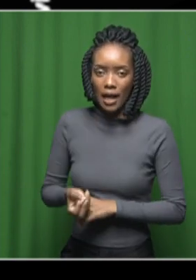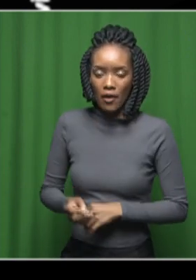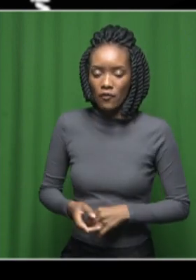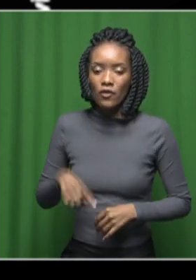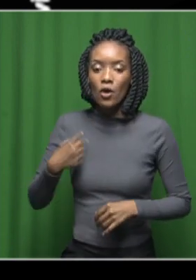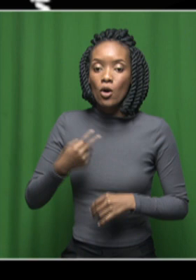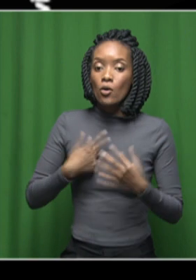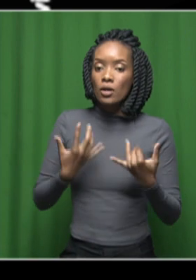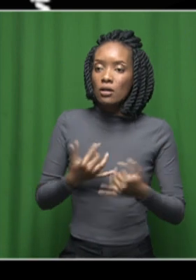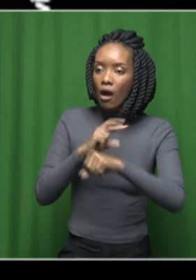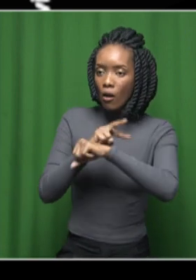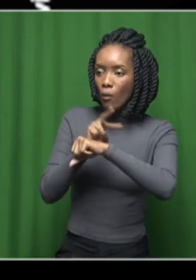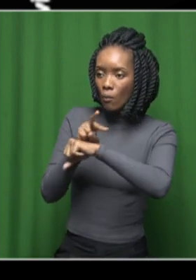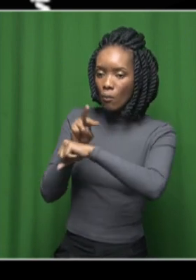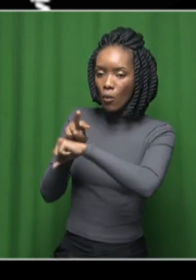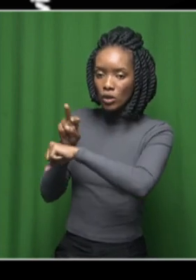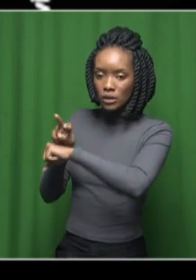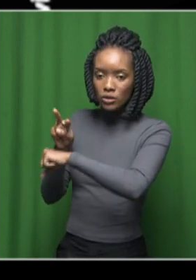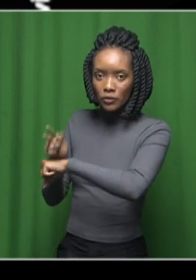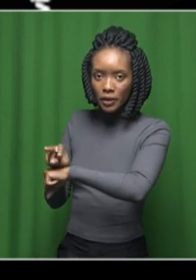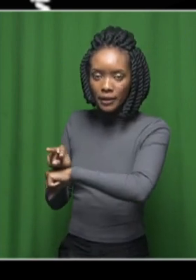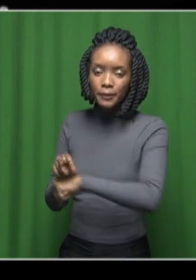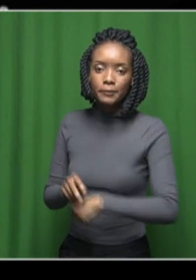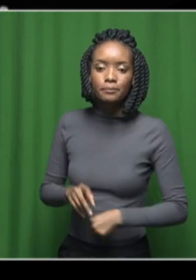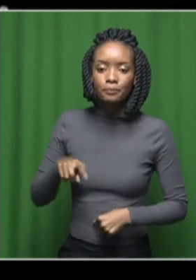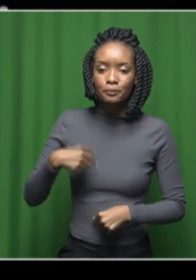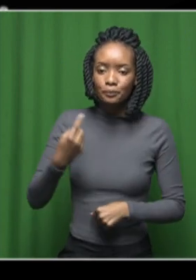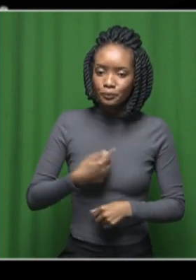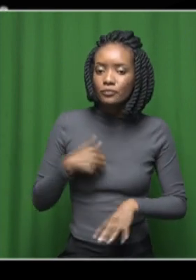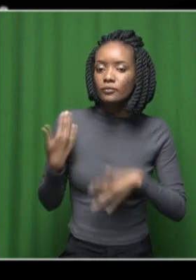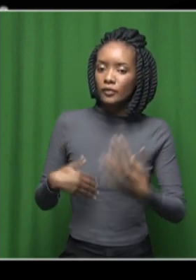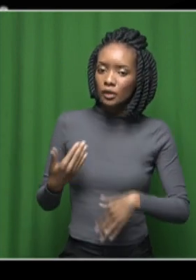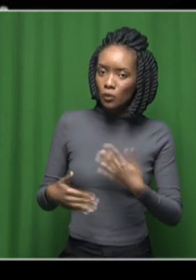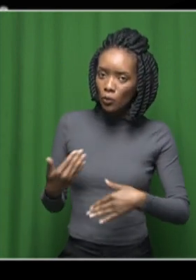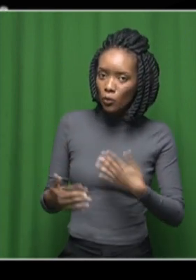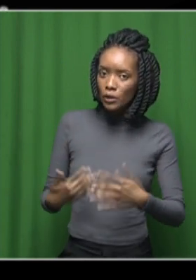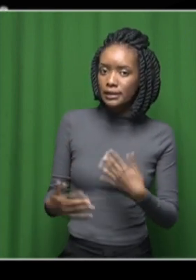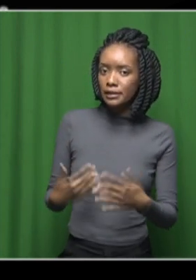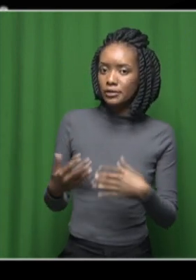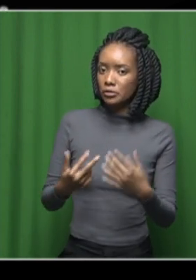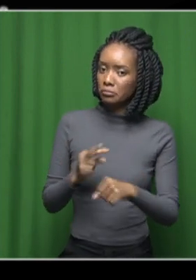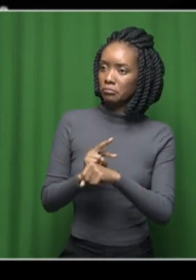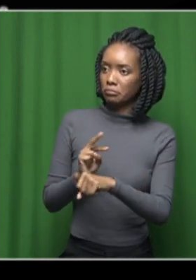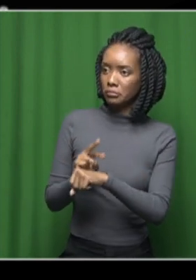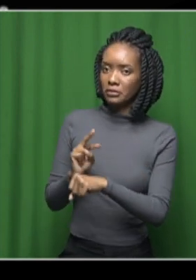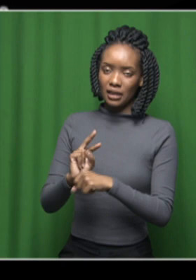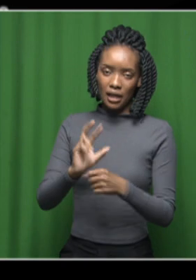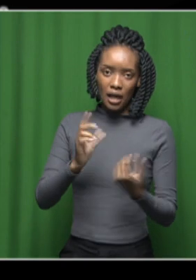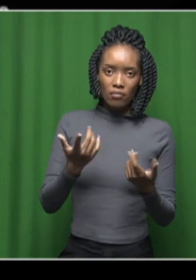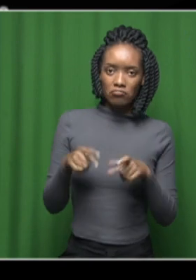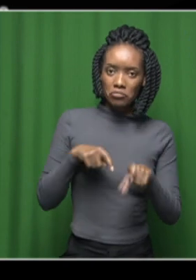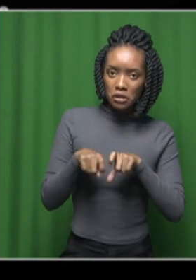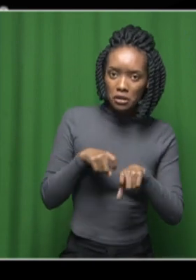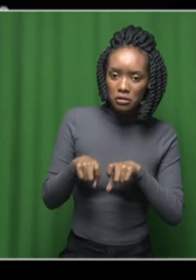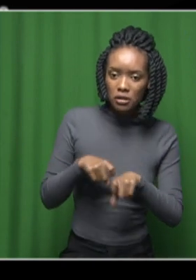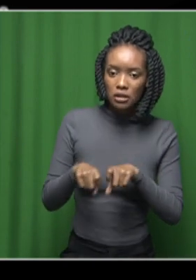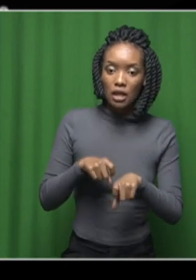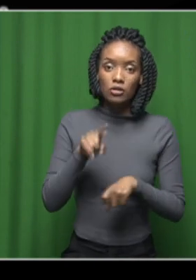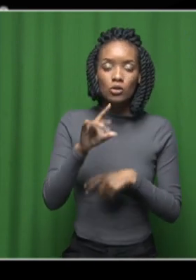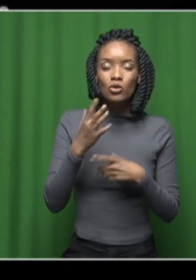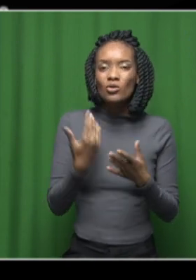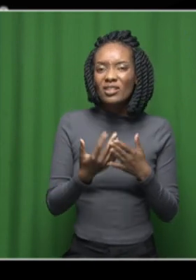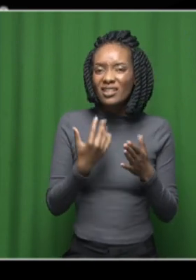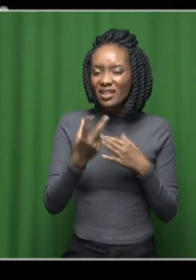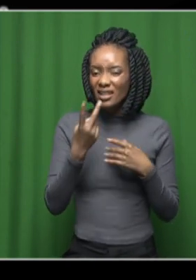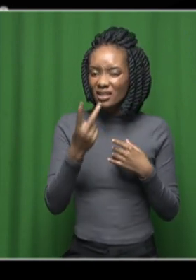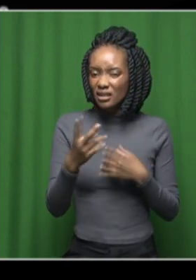monitoring the mumps. We are having a look, continue to look at the number of tests that are being performed. And you can see in